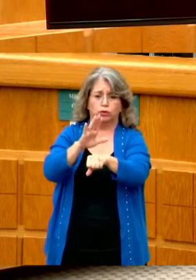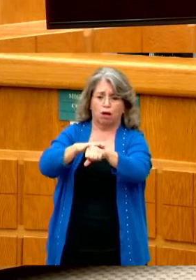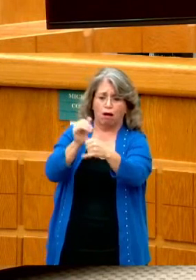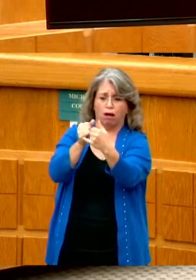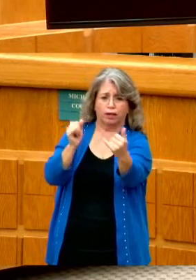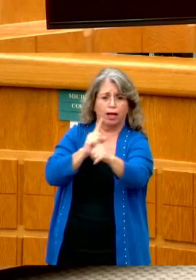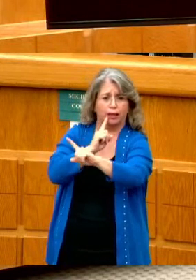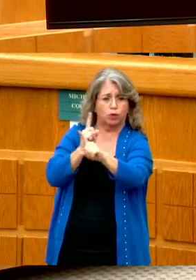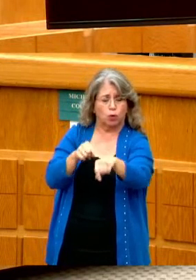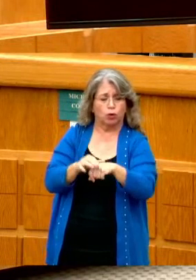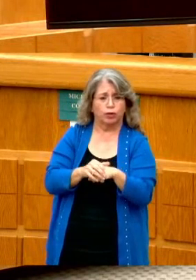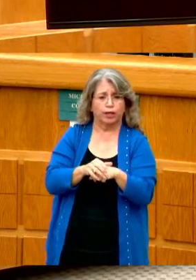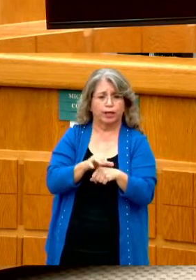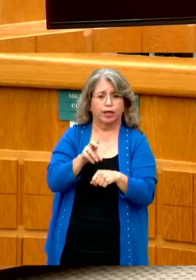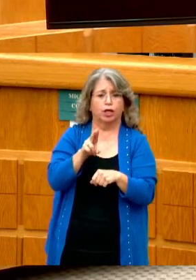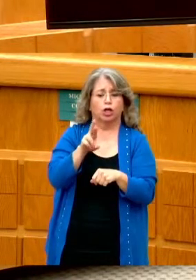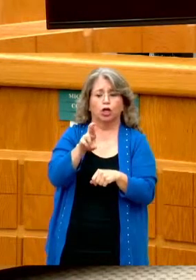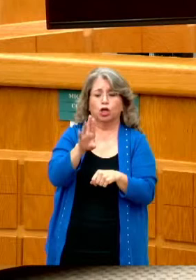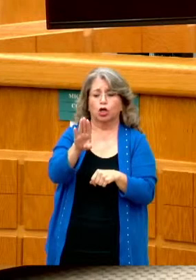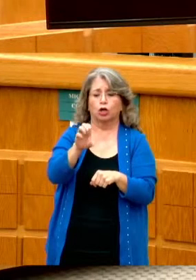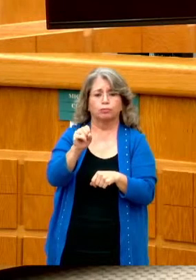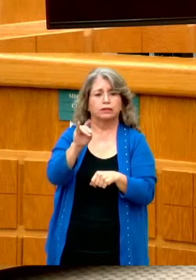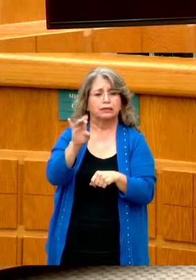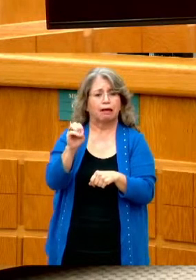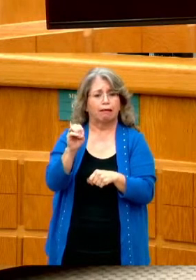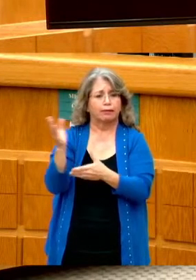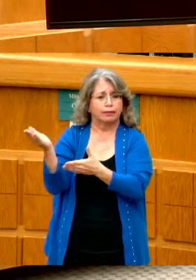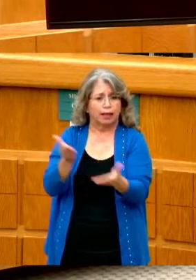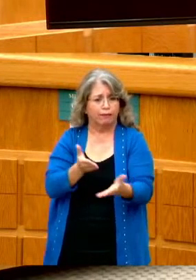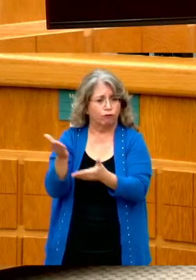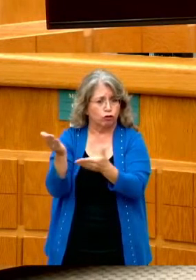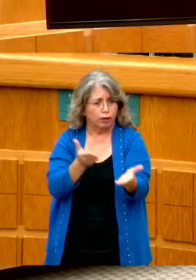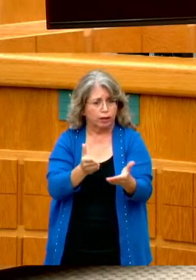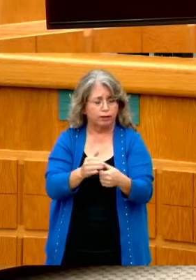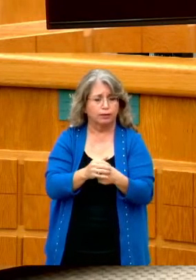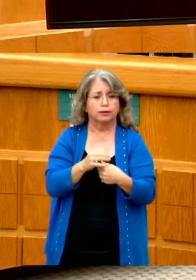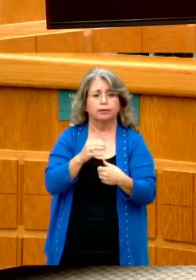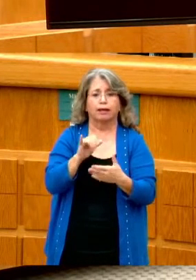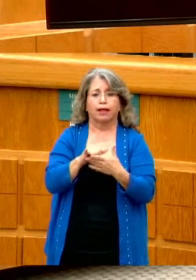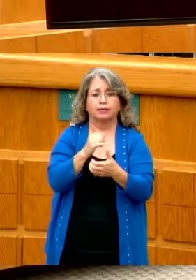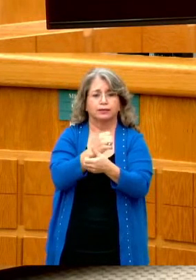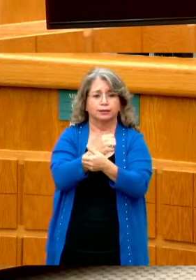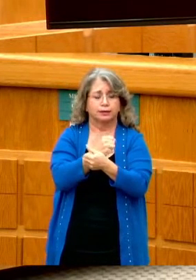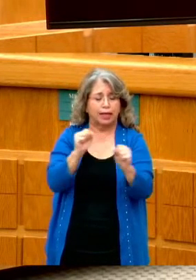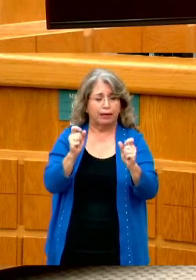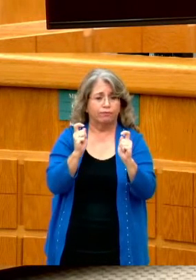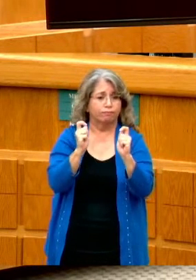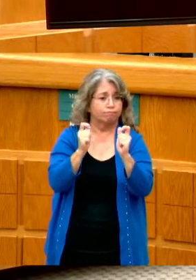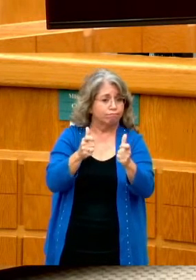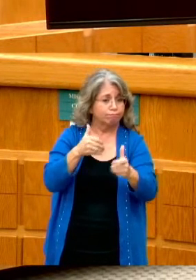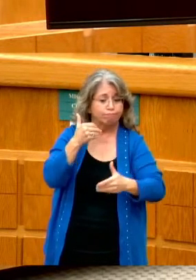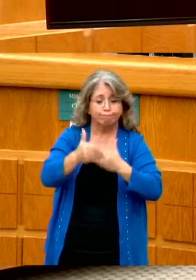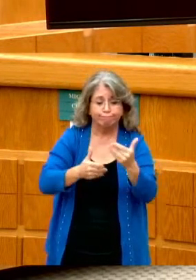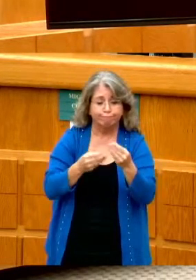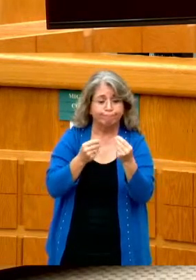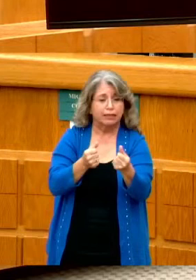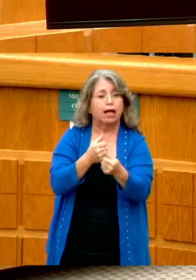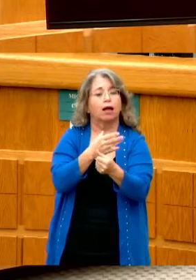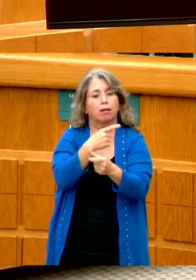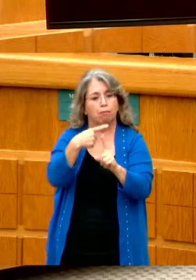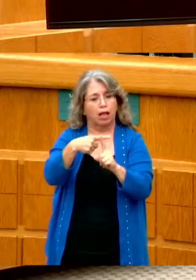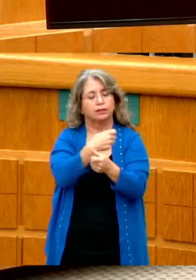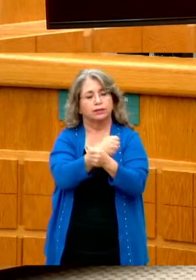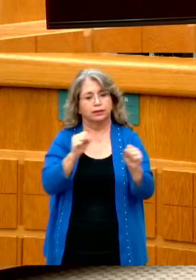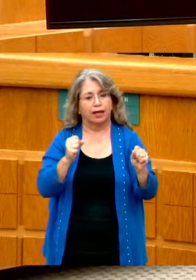makes it fast and efficient, and it makes it safe. Our community's health is in your hands. Please do your part by